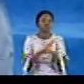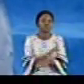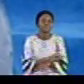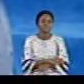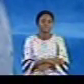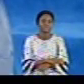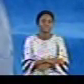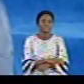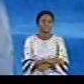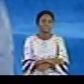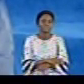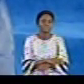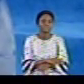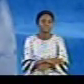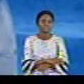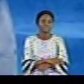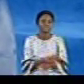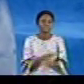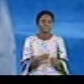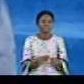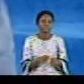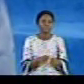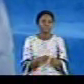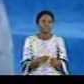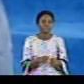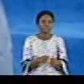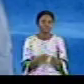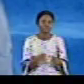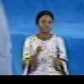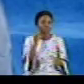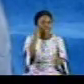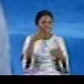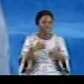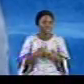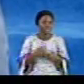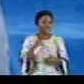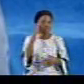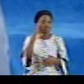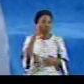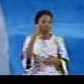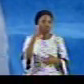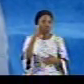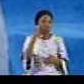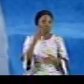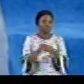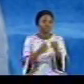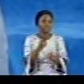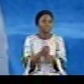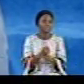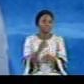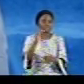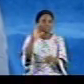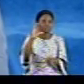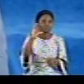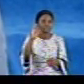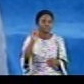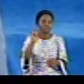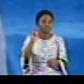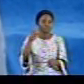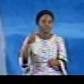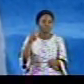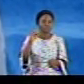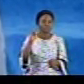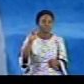Gilbert Favor. She has had Adam 3 years peptic ulcer disease, for